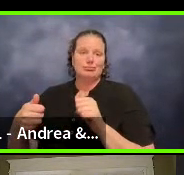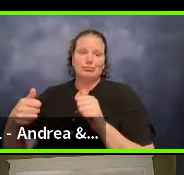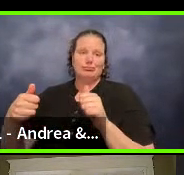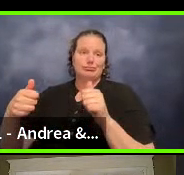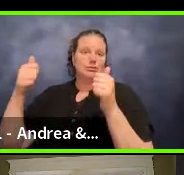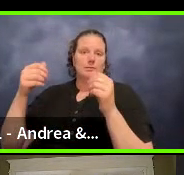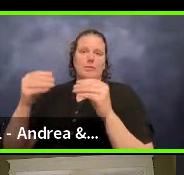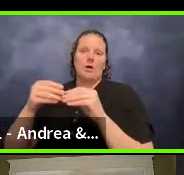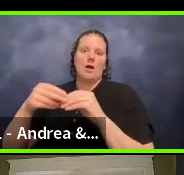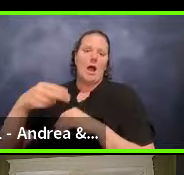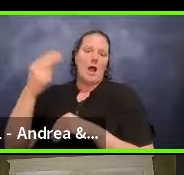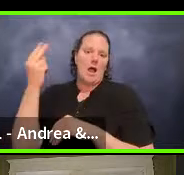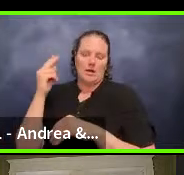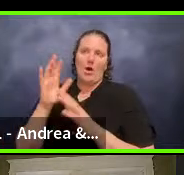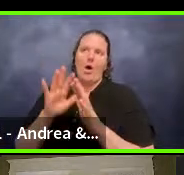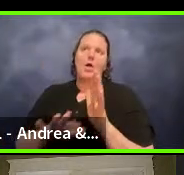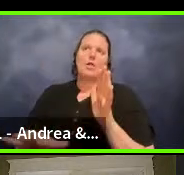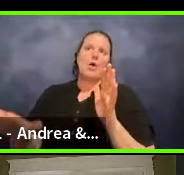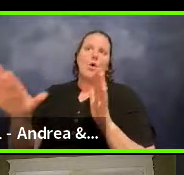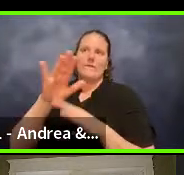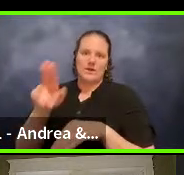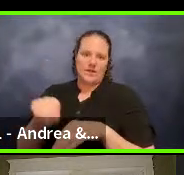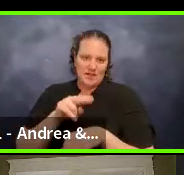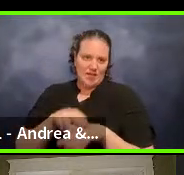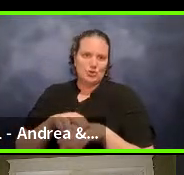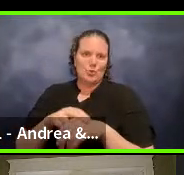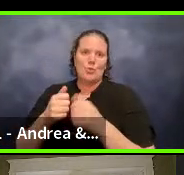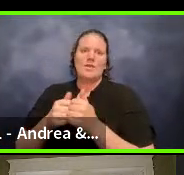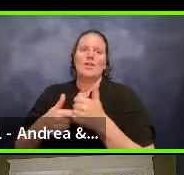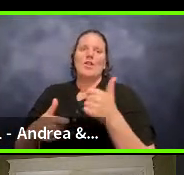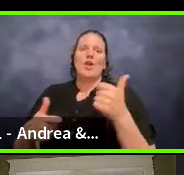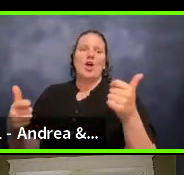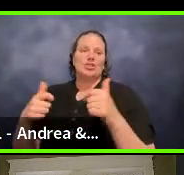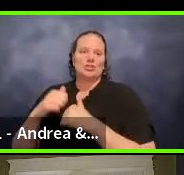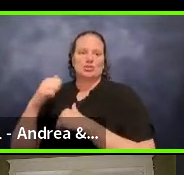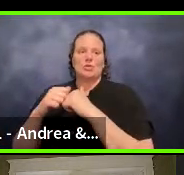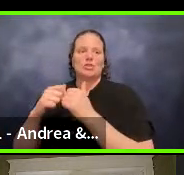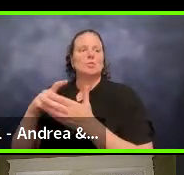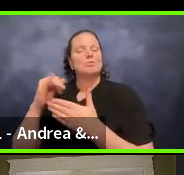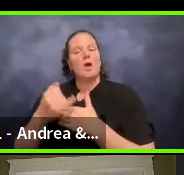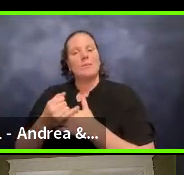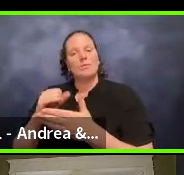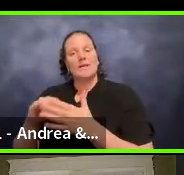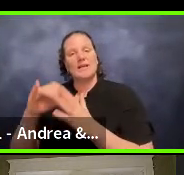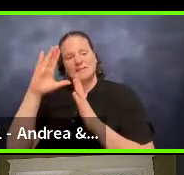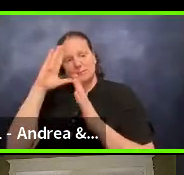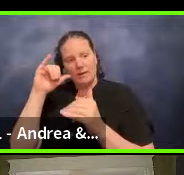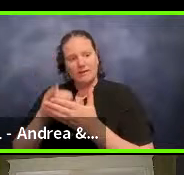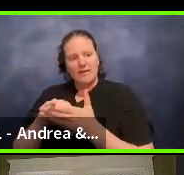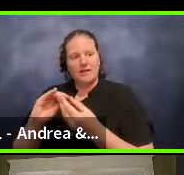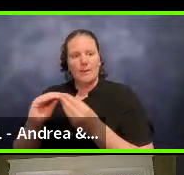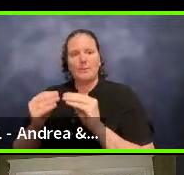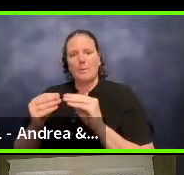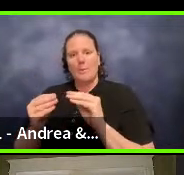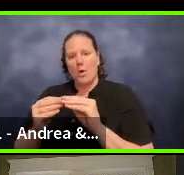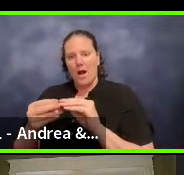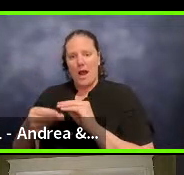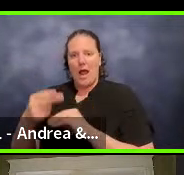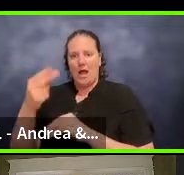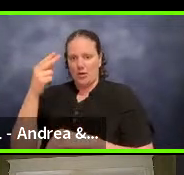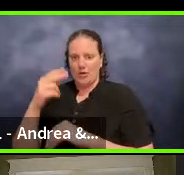We're seeing it across the nation on large construction projects. So we expect that number to be higher. We were